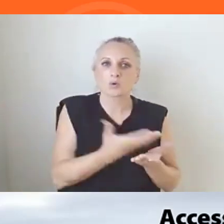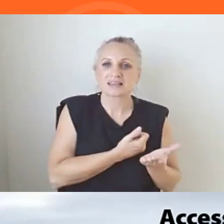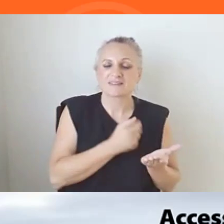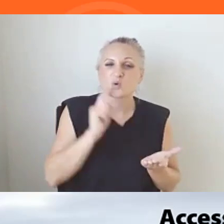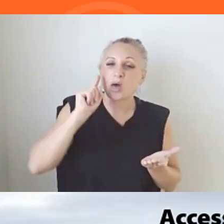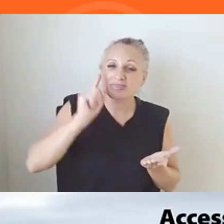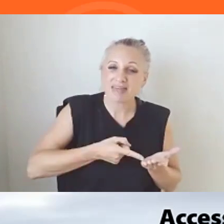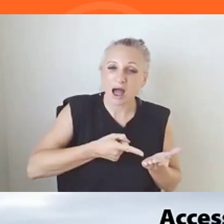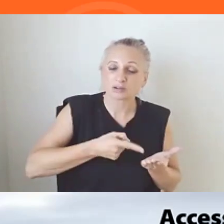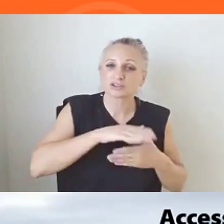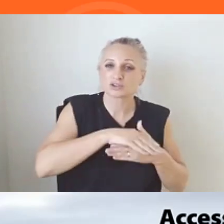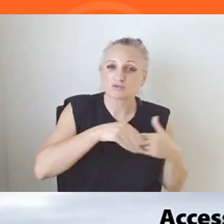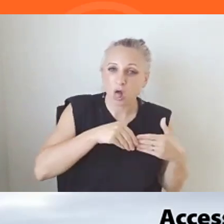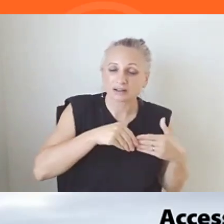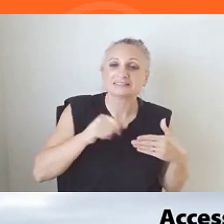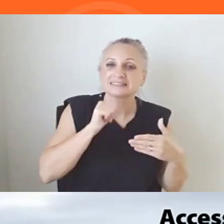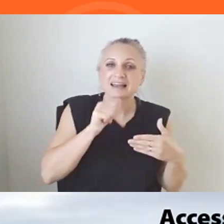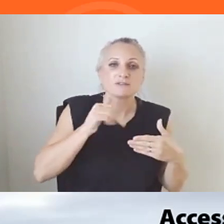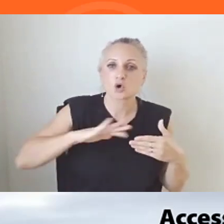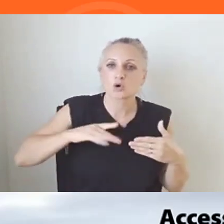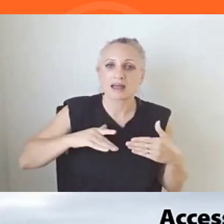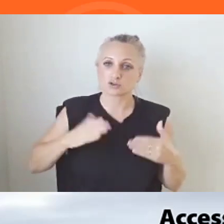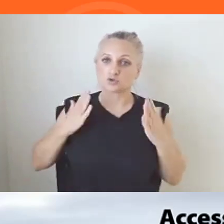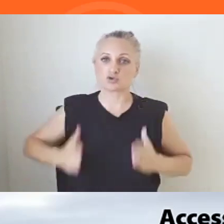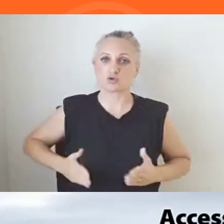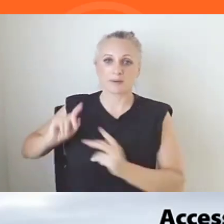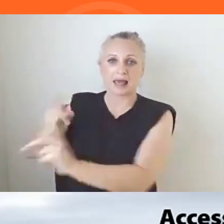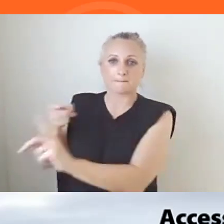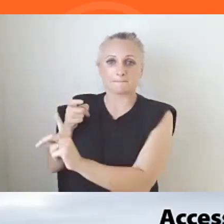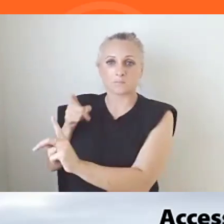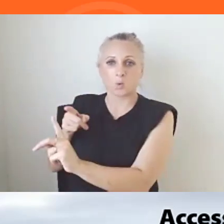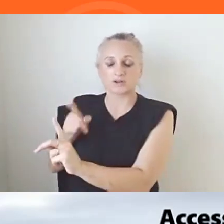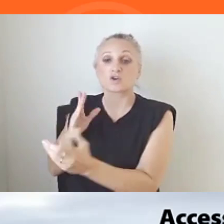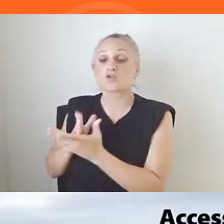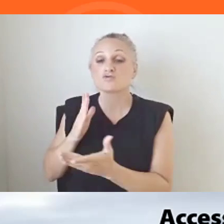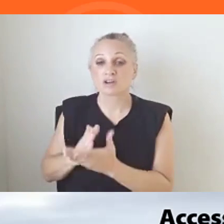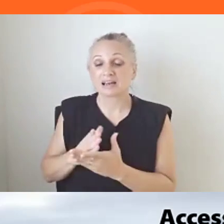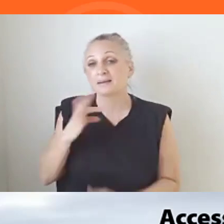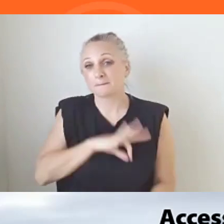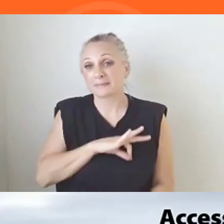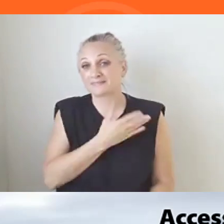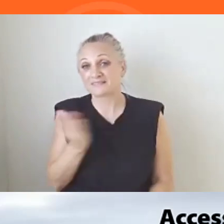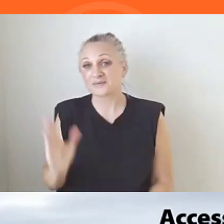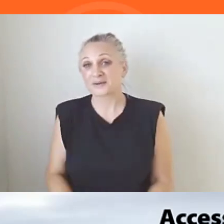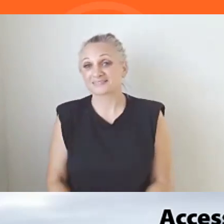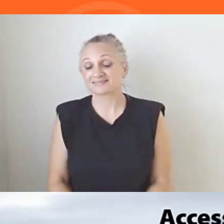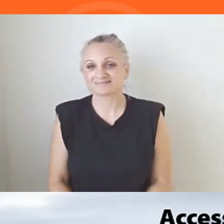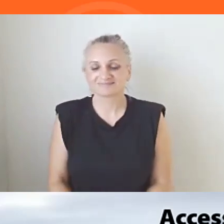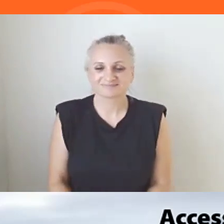needing someone to do that. So it really is beneficial for everyone.